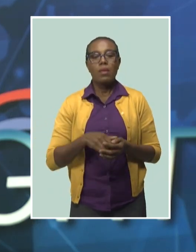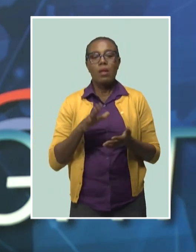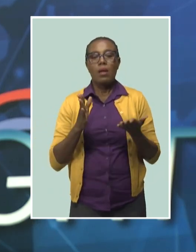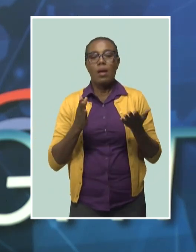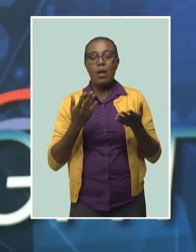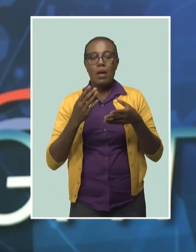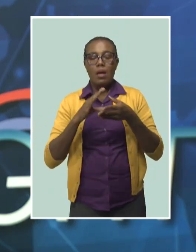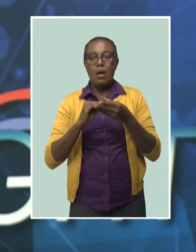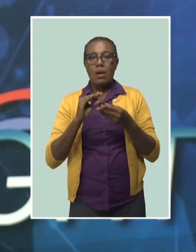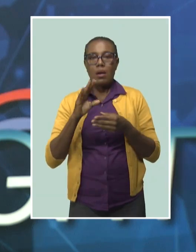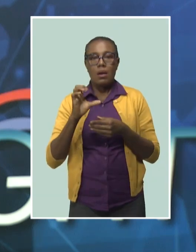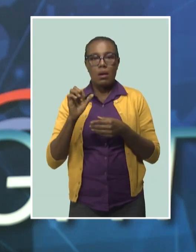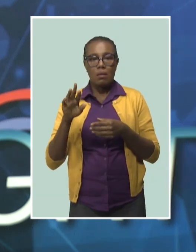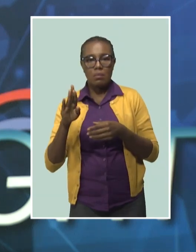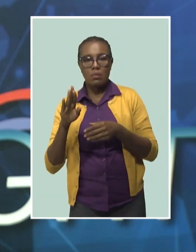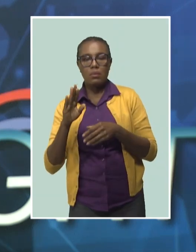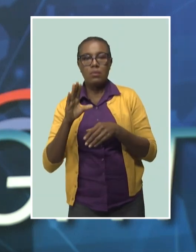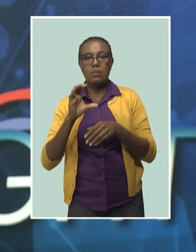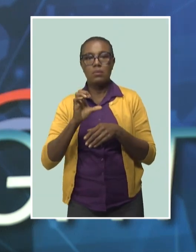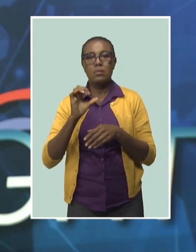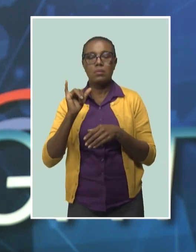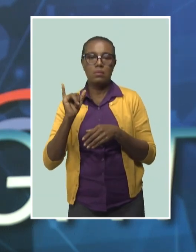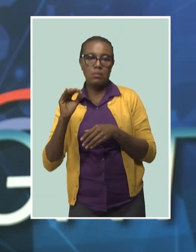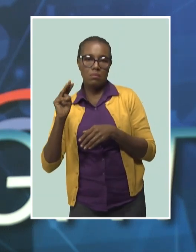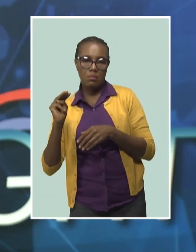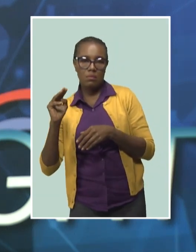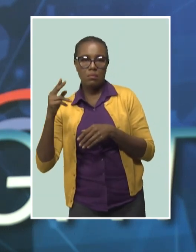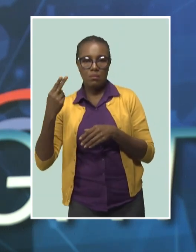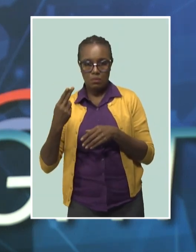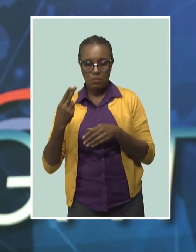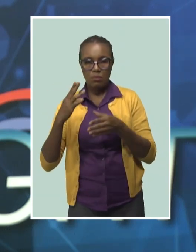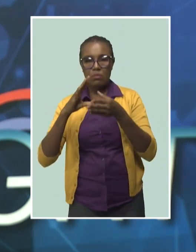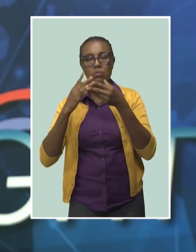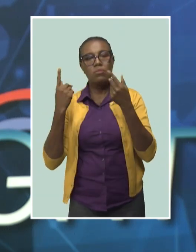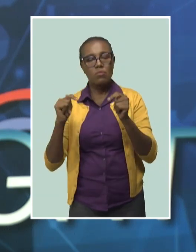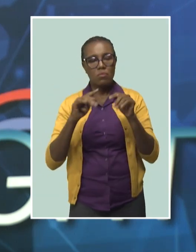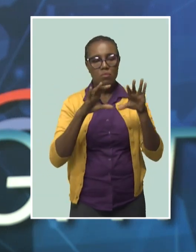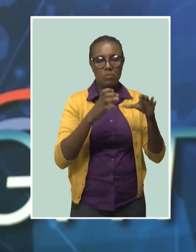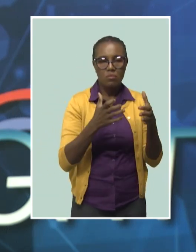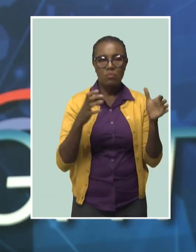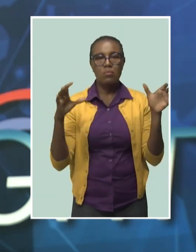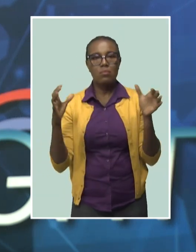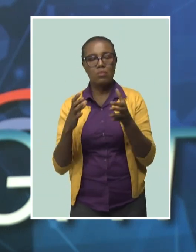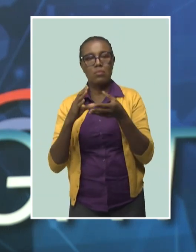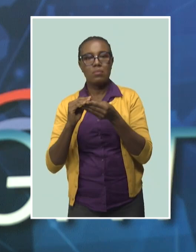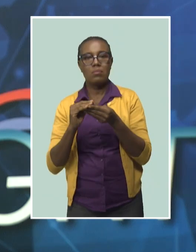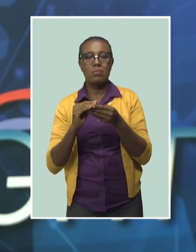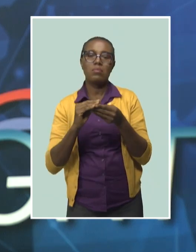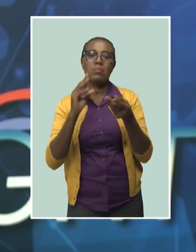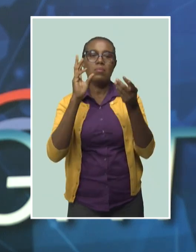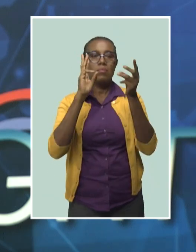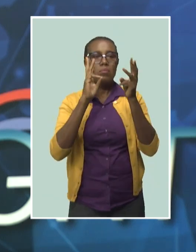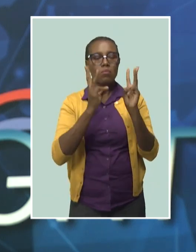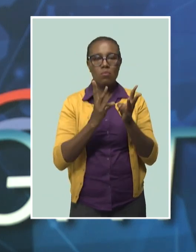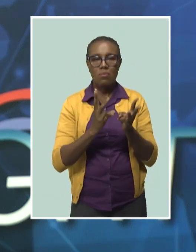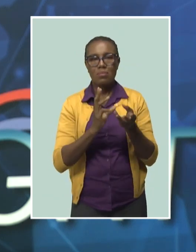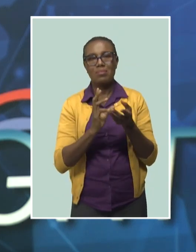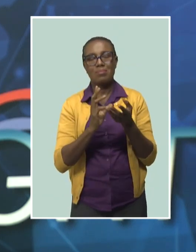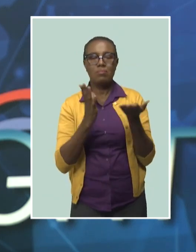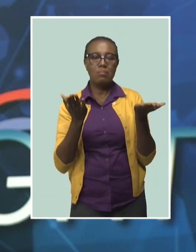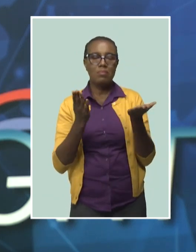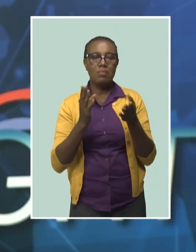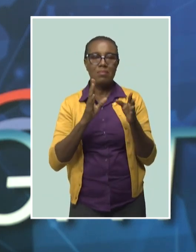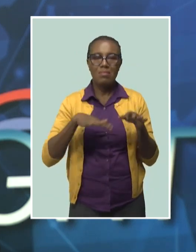of like-minded organizations to work on combating the effects of climate change in climate-sensitive sectors. But Principal Dr.